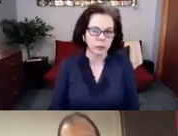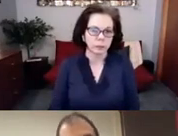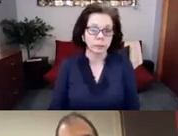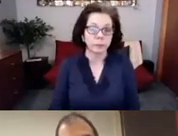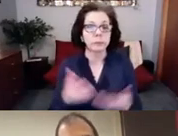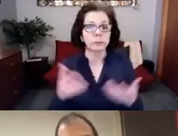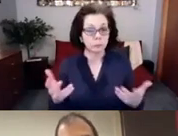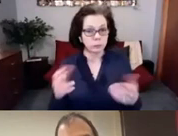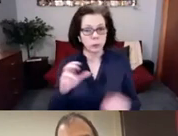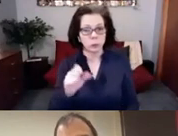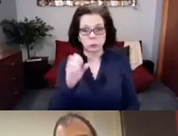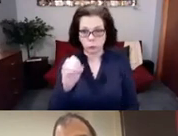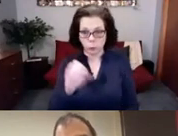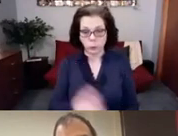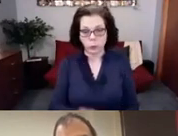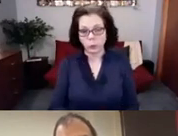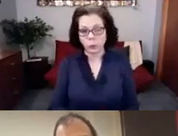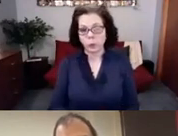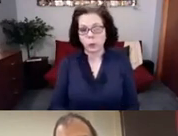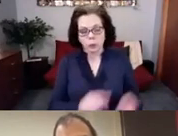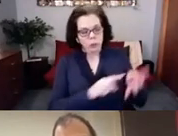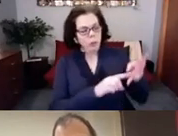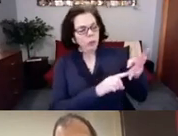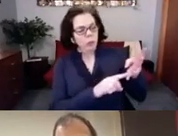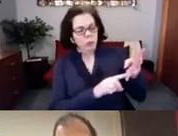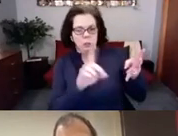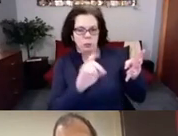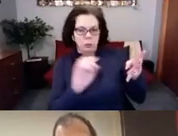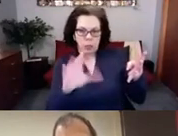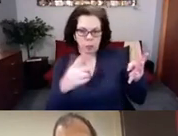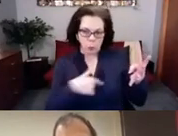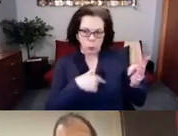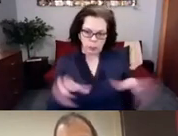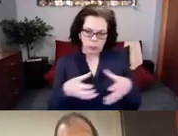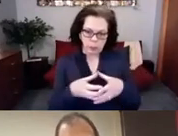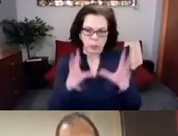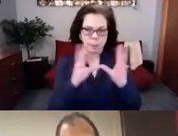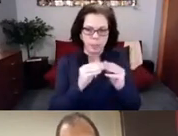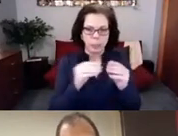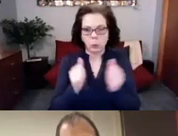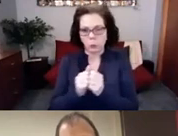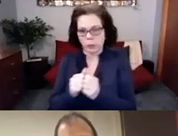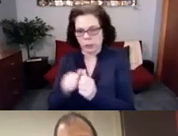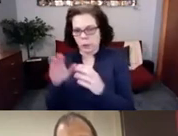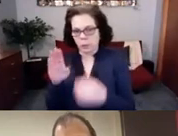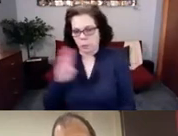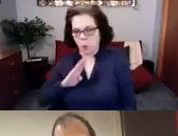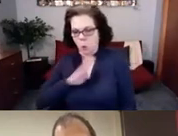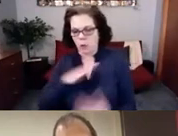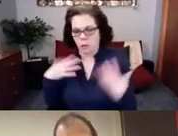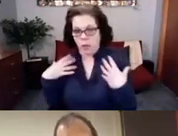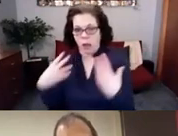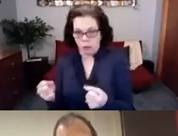So in late December, the Lowell School Committee held a joint meeting with the Board of Health. And in that